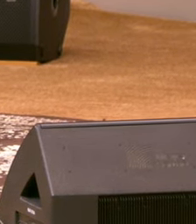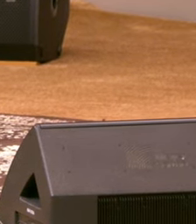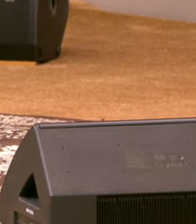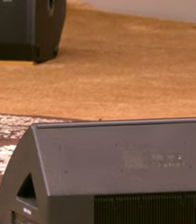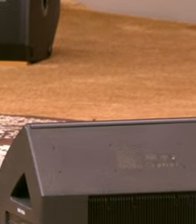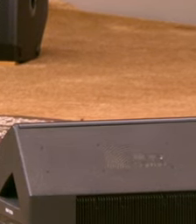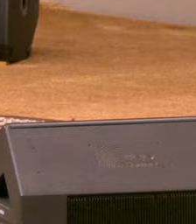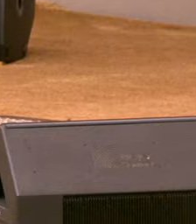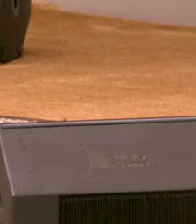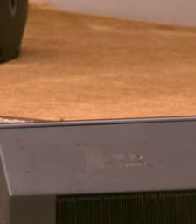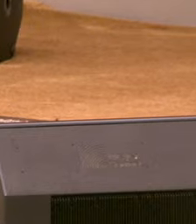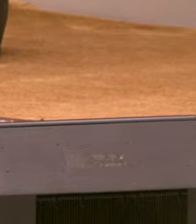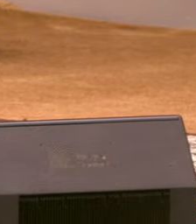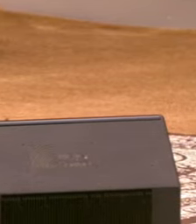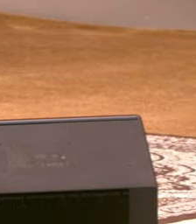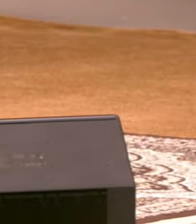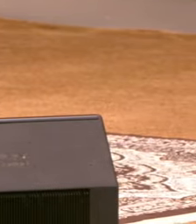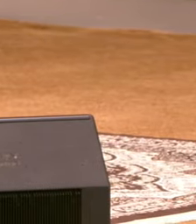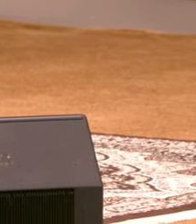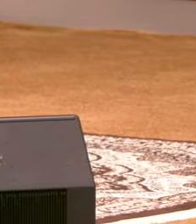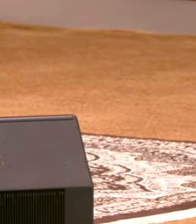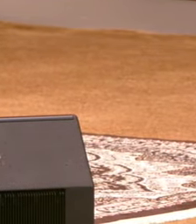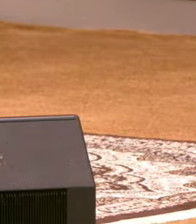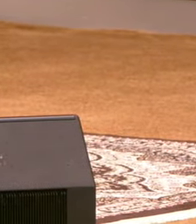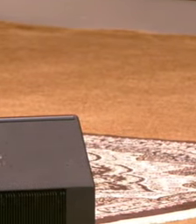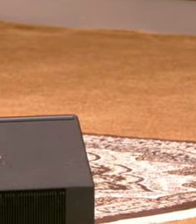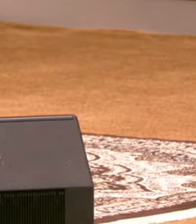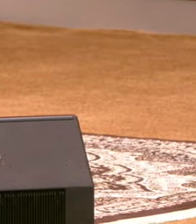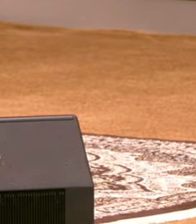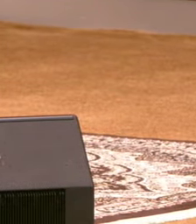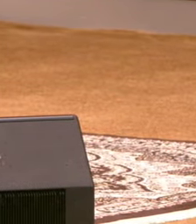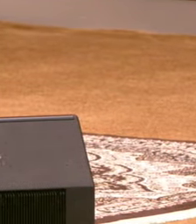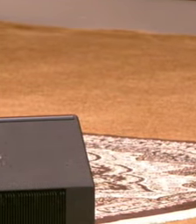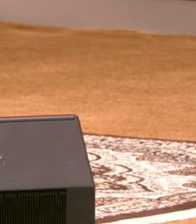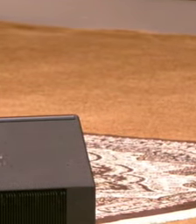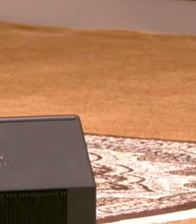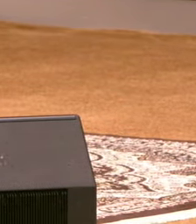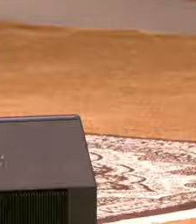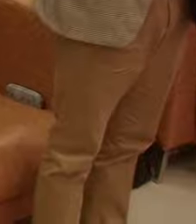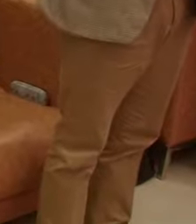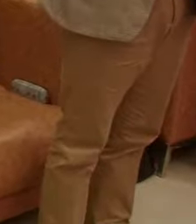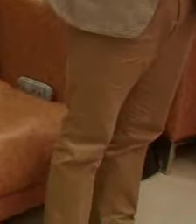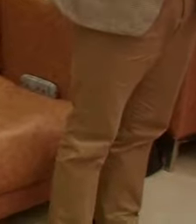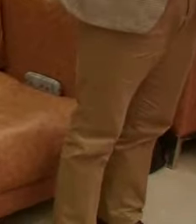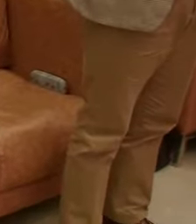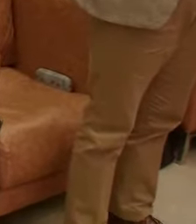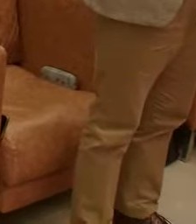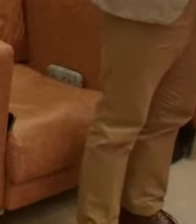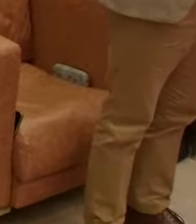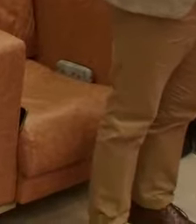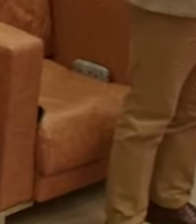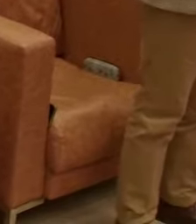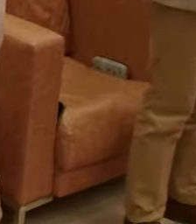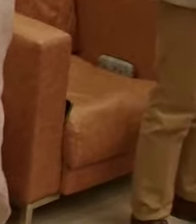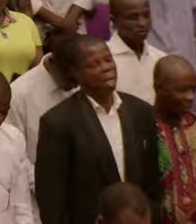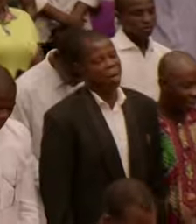preserved for us in the scriptures. And we pray, Lord, we will not hear in vain. We will not